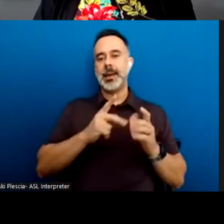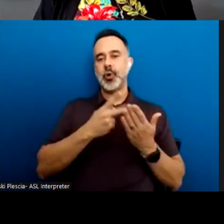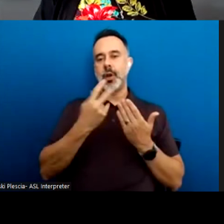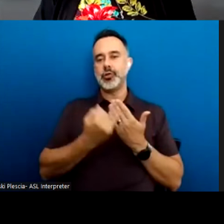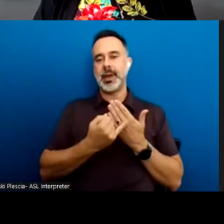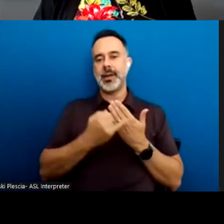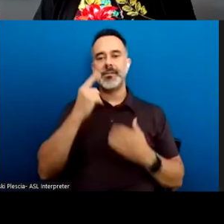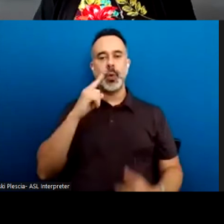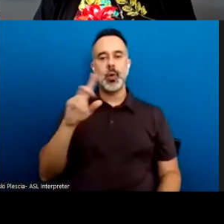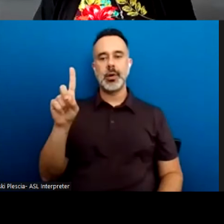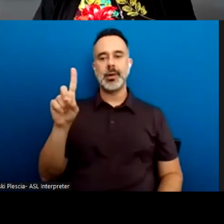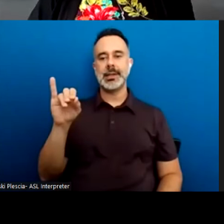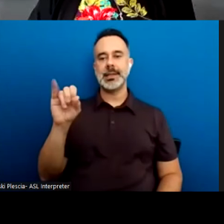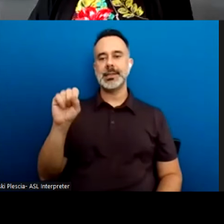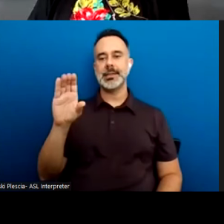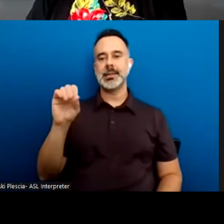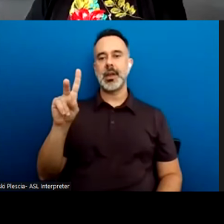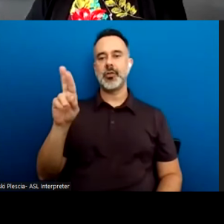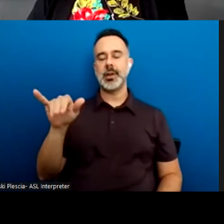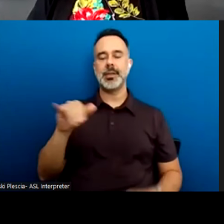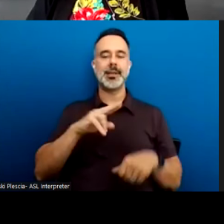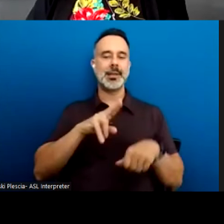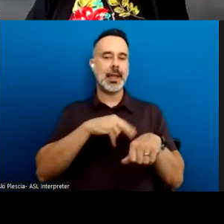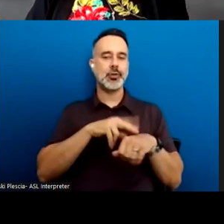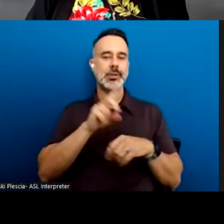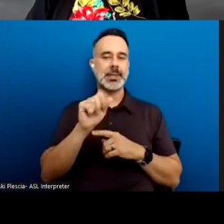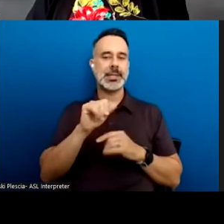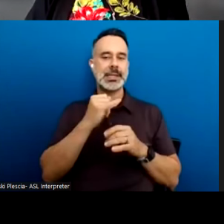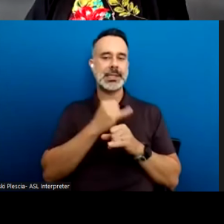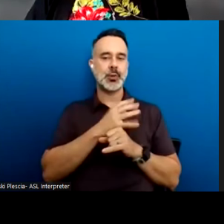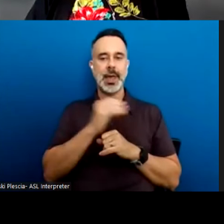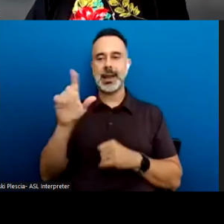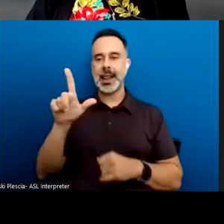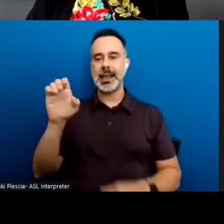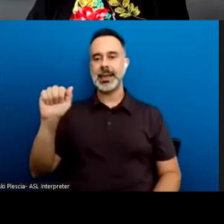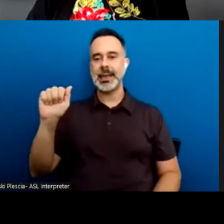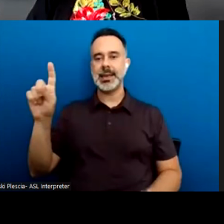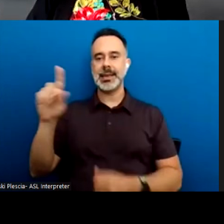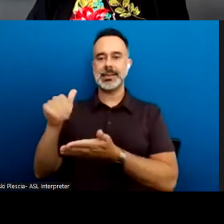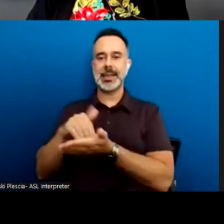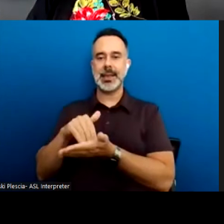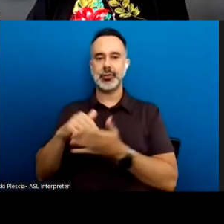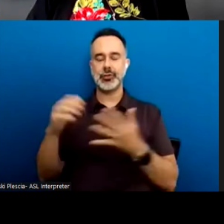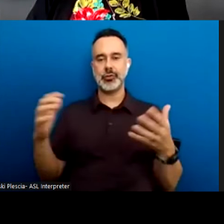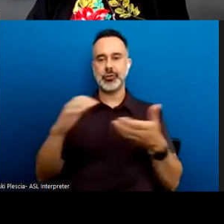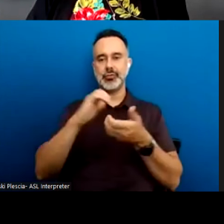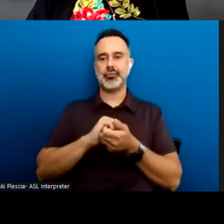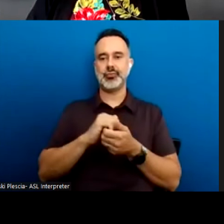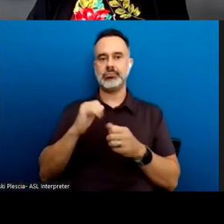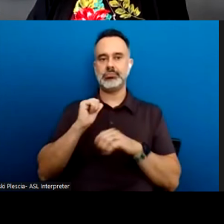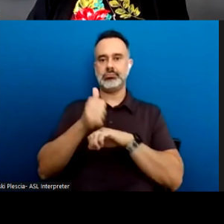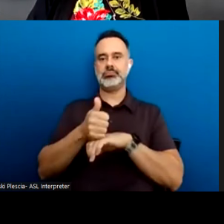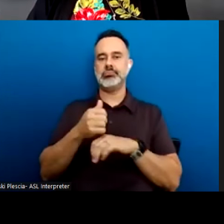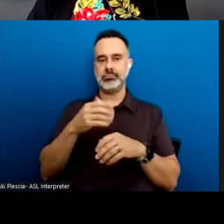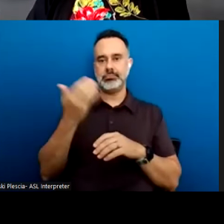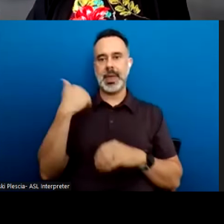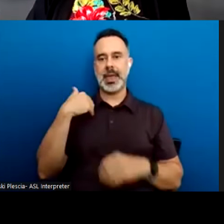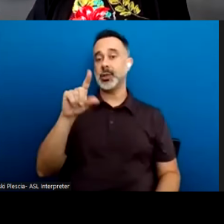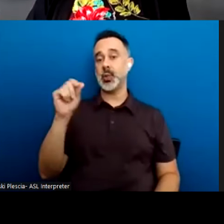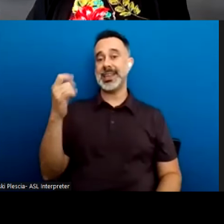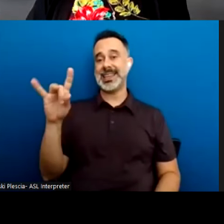discovery that National Disability Institute and the LEAD Center did with the state of Oregon back in